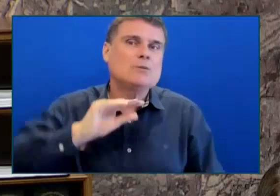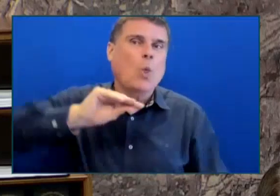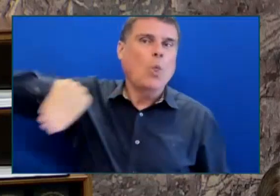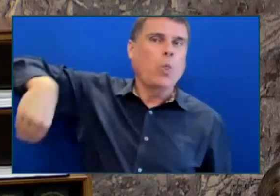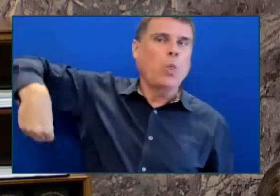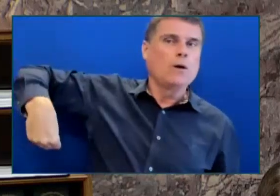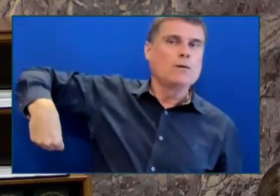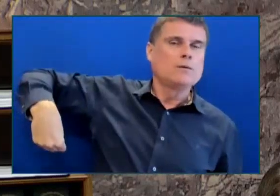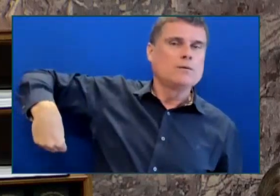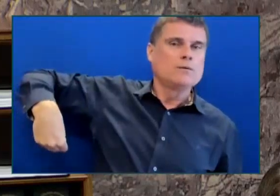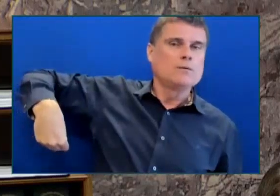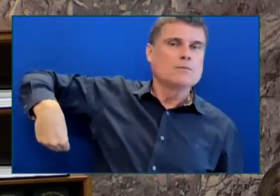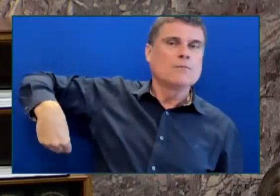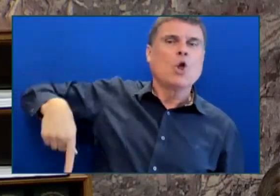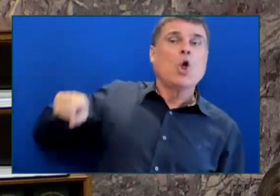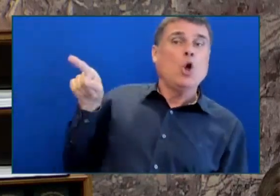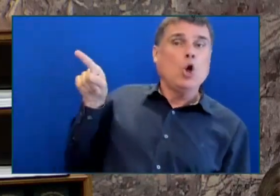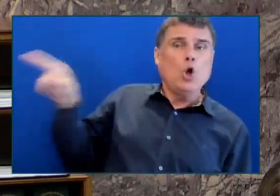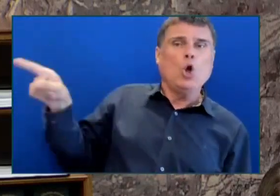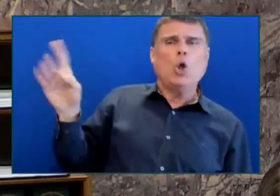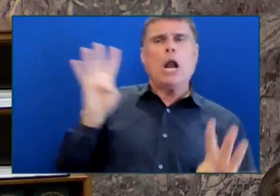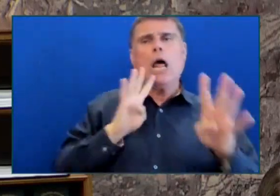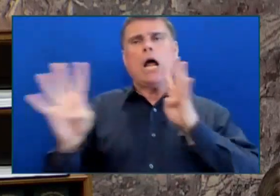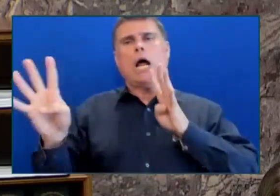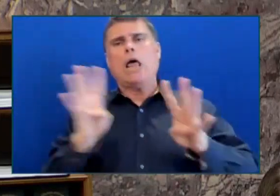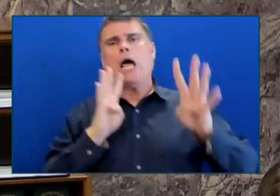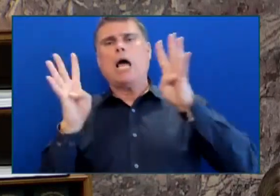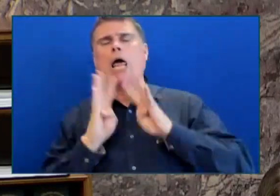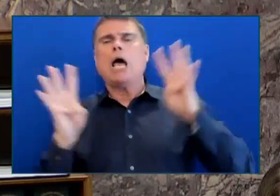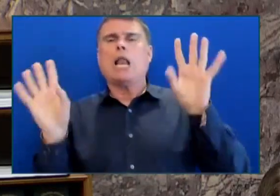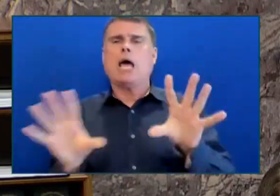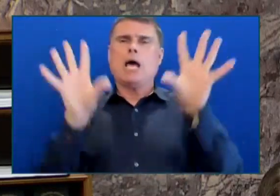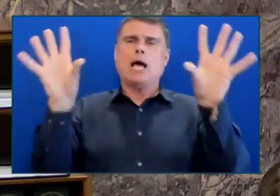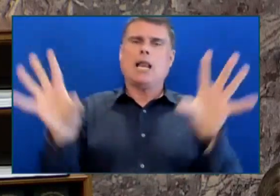rhetoric, the fact of the matter is that